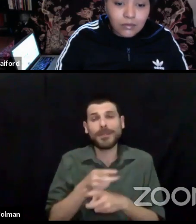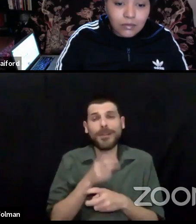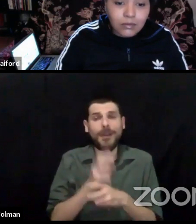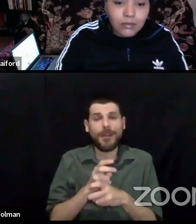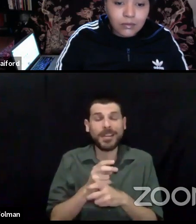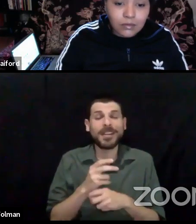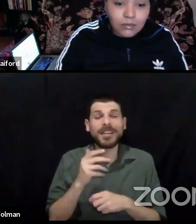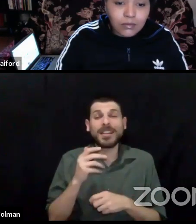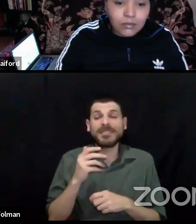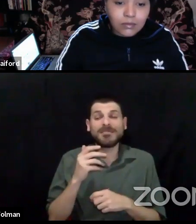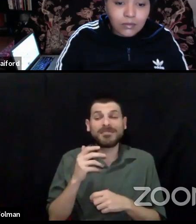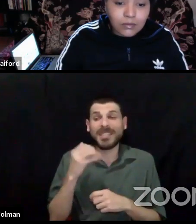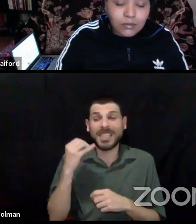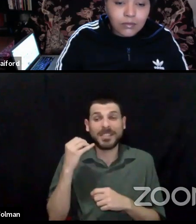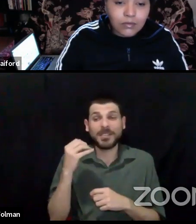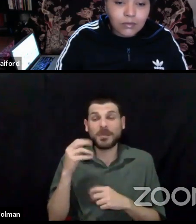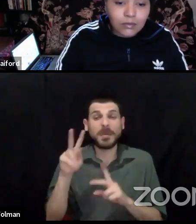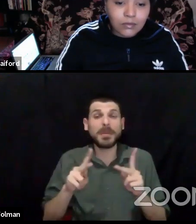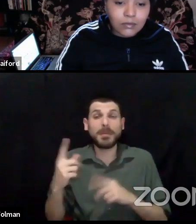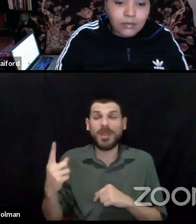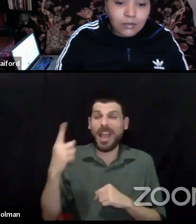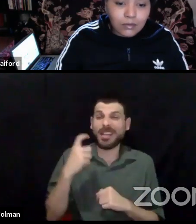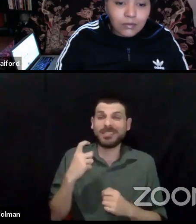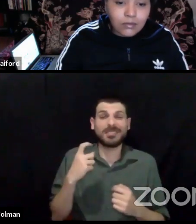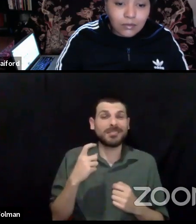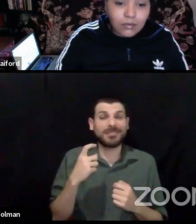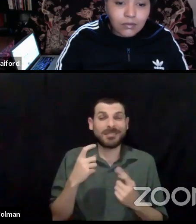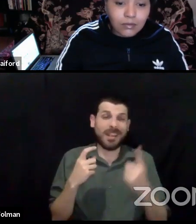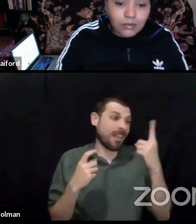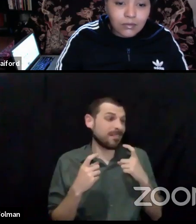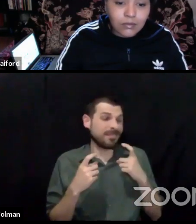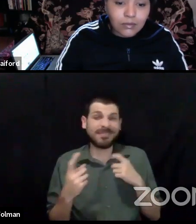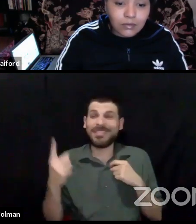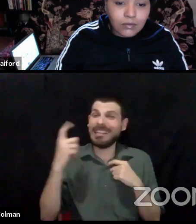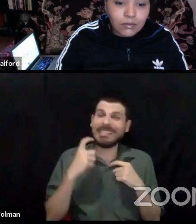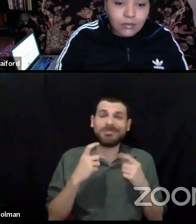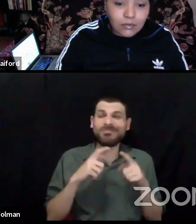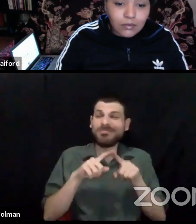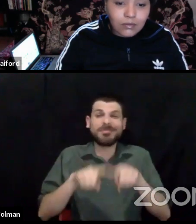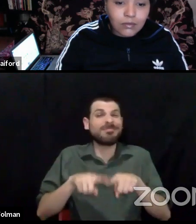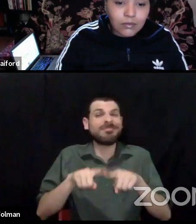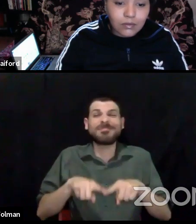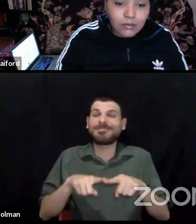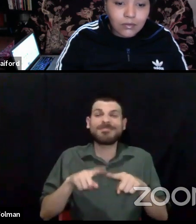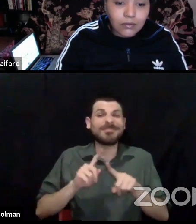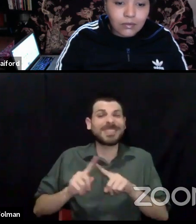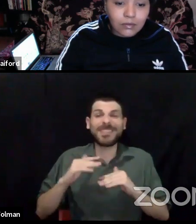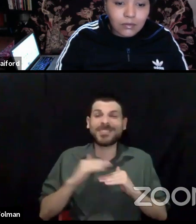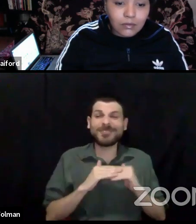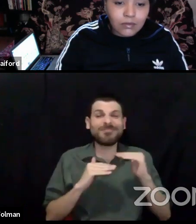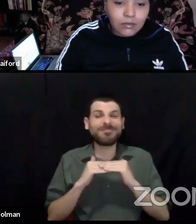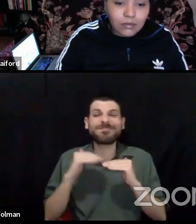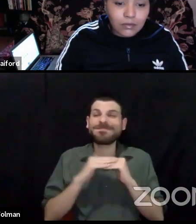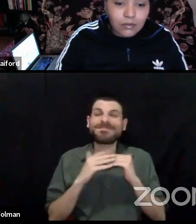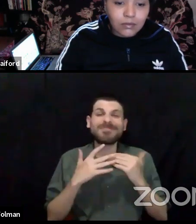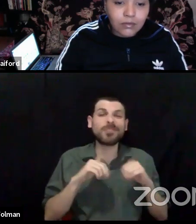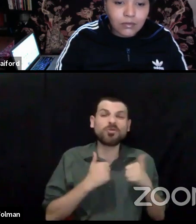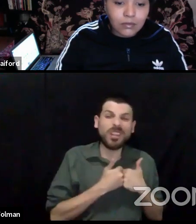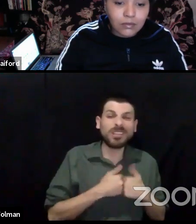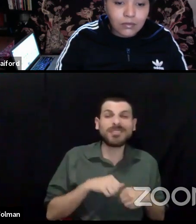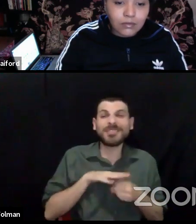I was doing, there's so many layers. Like on certain layers, there's just challenges. There's stress, there's anxiety,